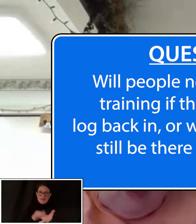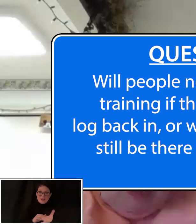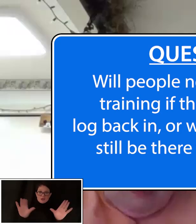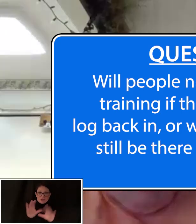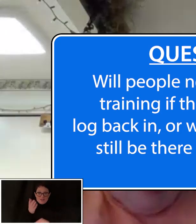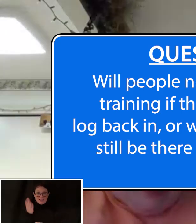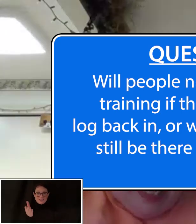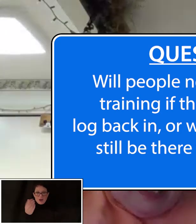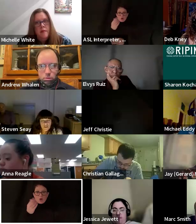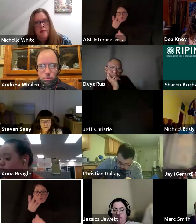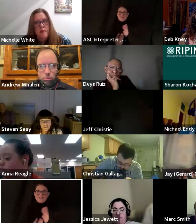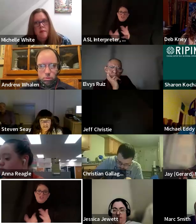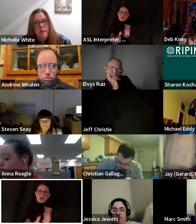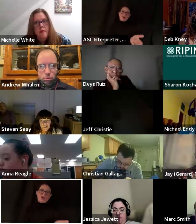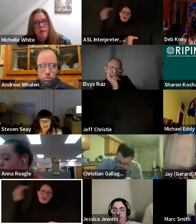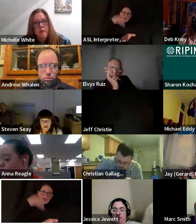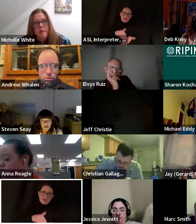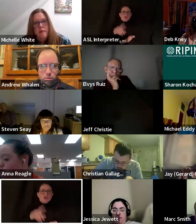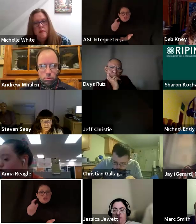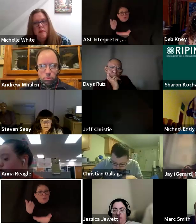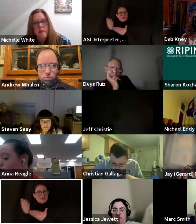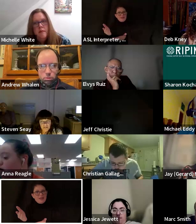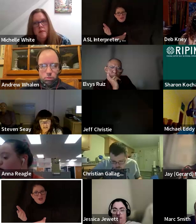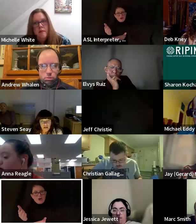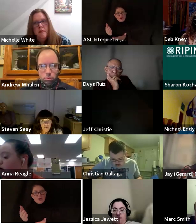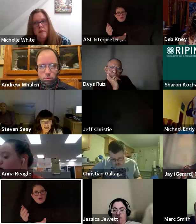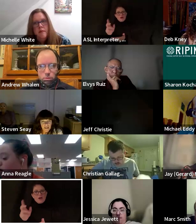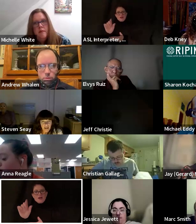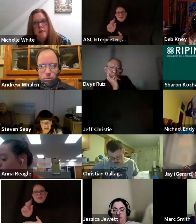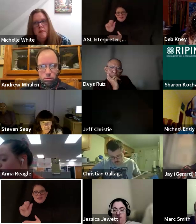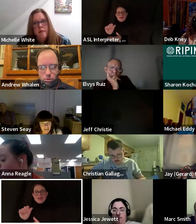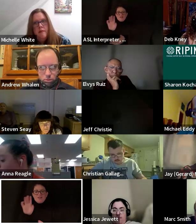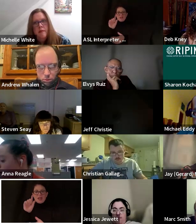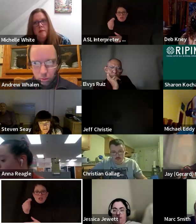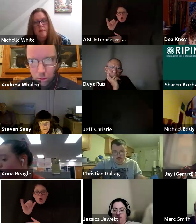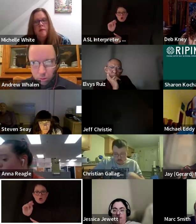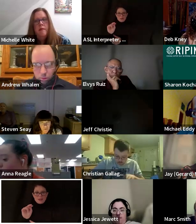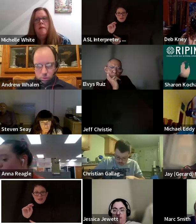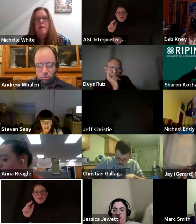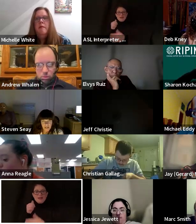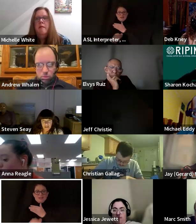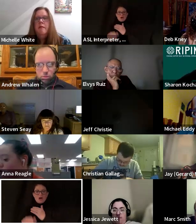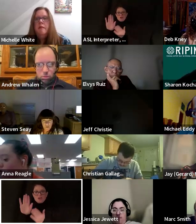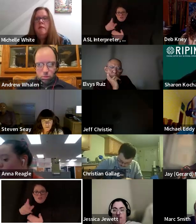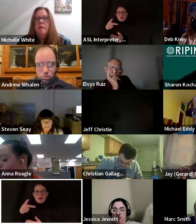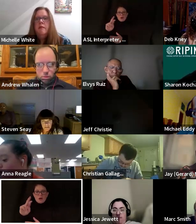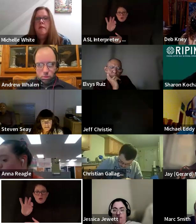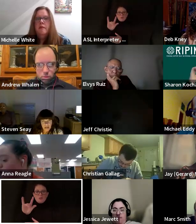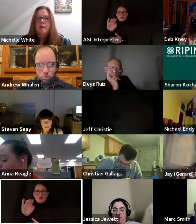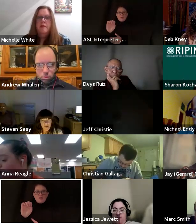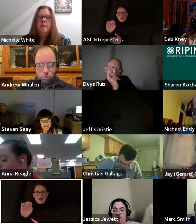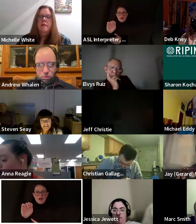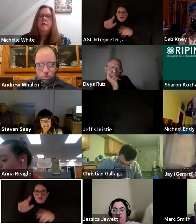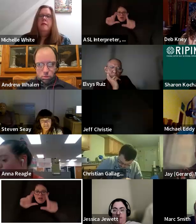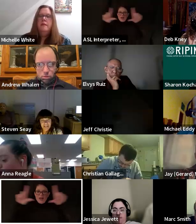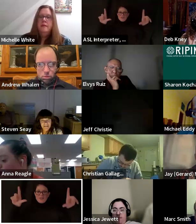the whole thing again? It should still be there, Deanne. If they log back in, I believe it would be under their profile. If you go up to